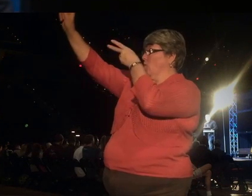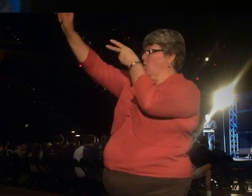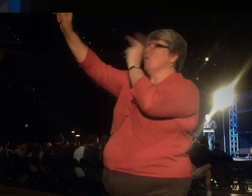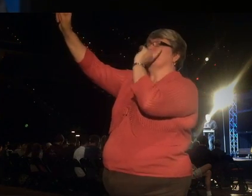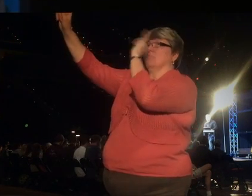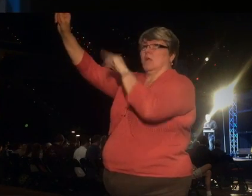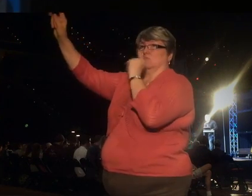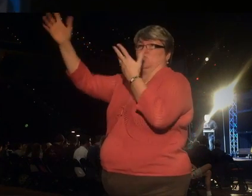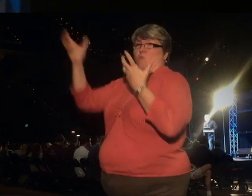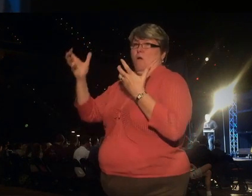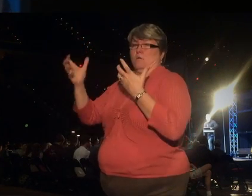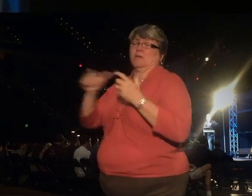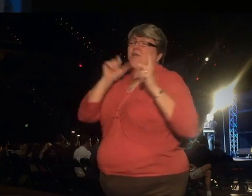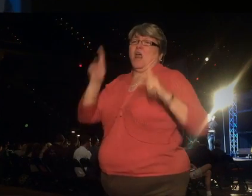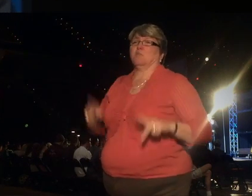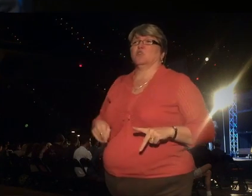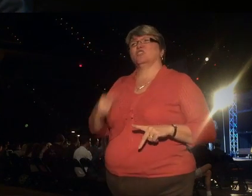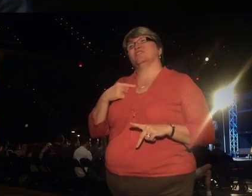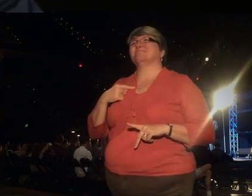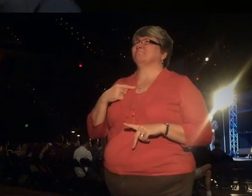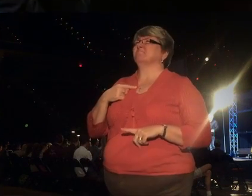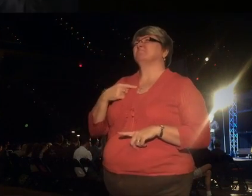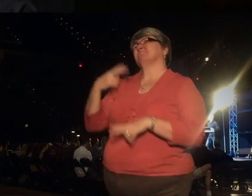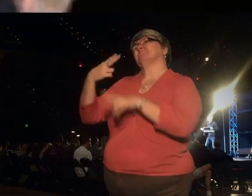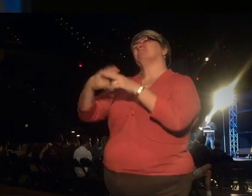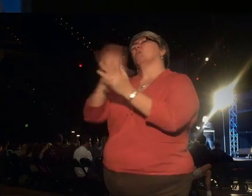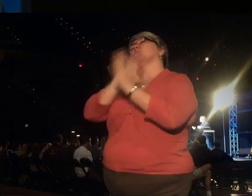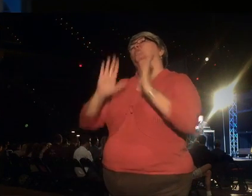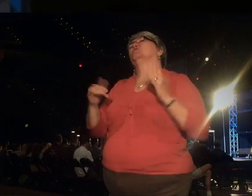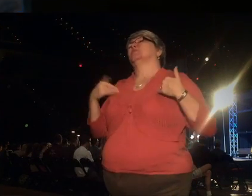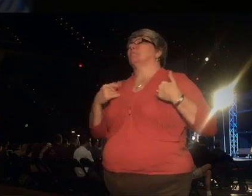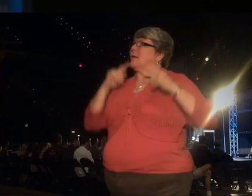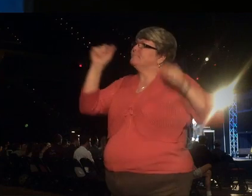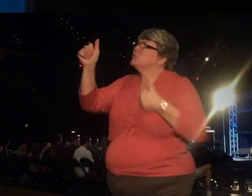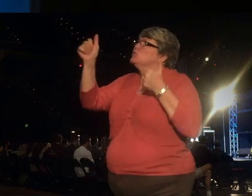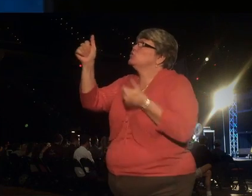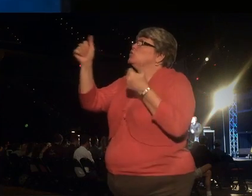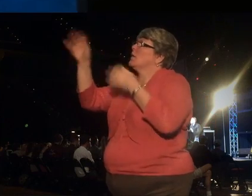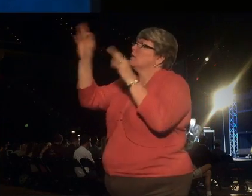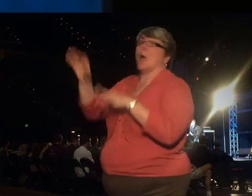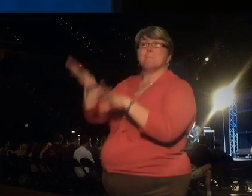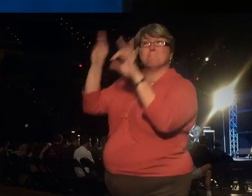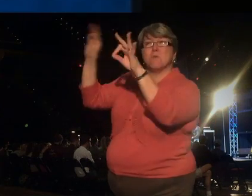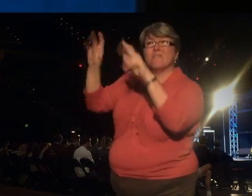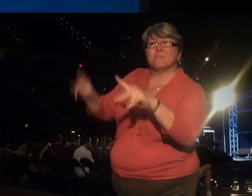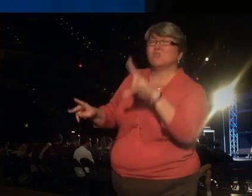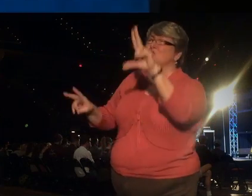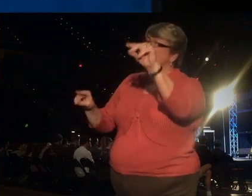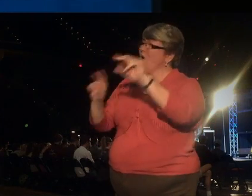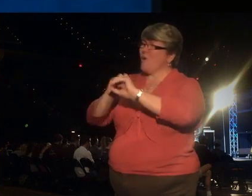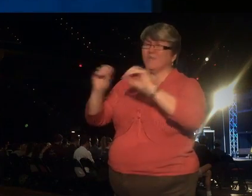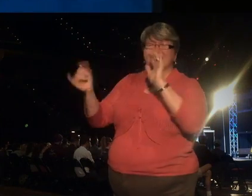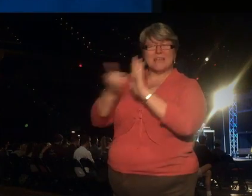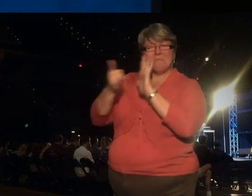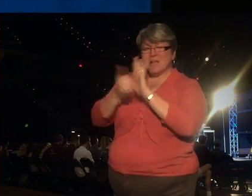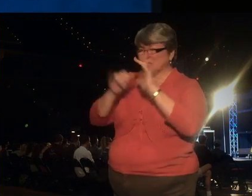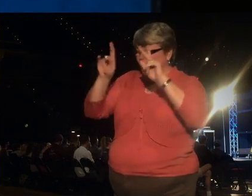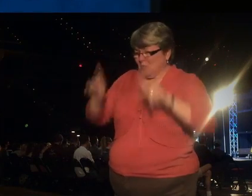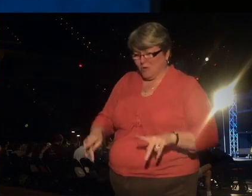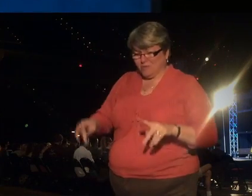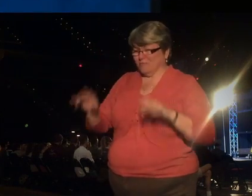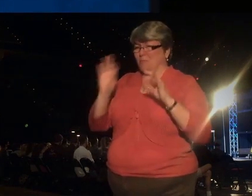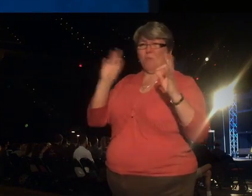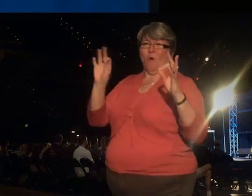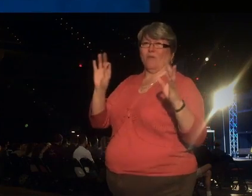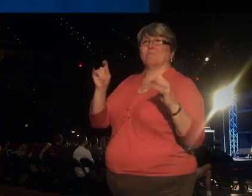Not someone who just names the name of Christian, but is pursuing it. Are they perfect? No, no human being is, but you want someone who's striving to be holy by the